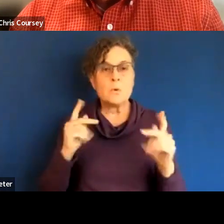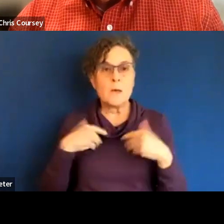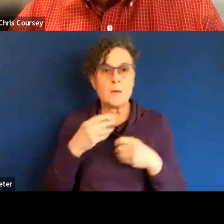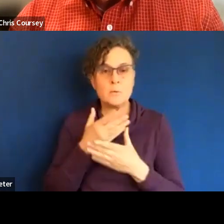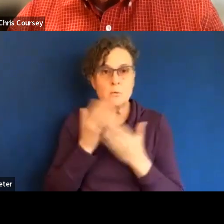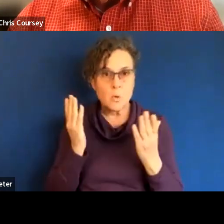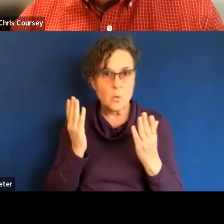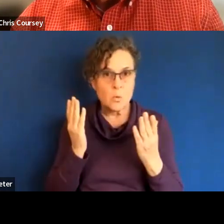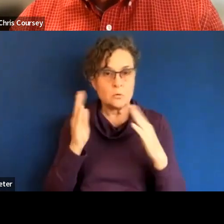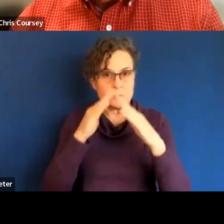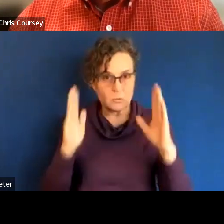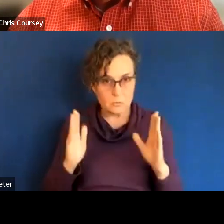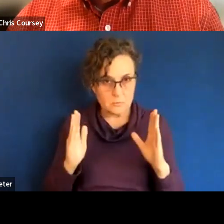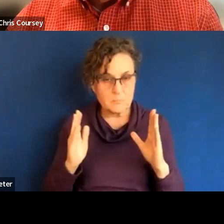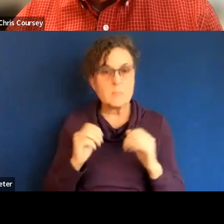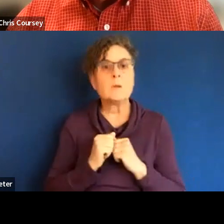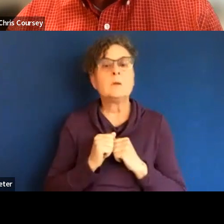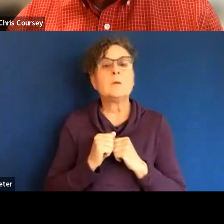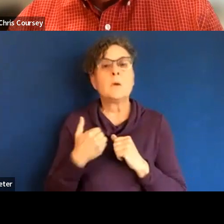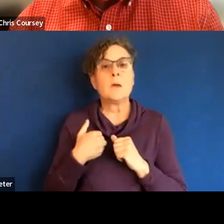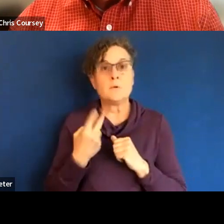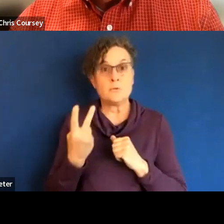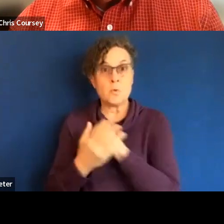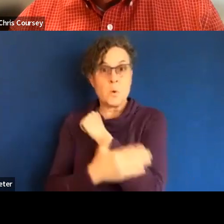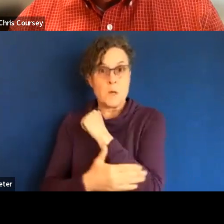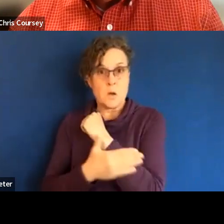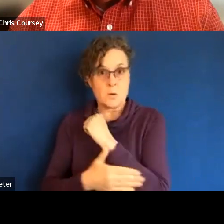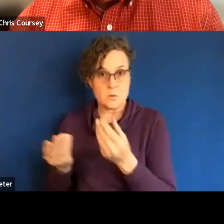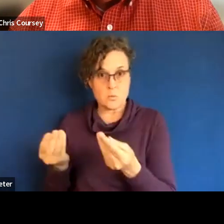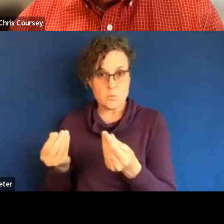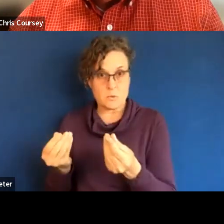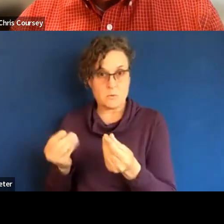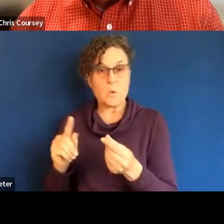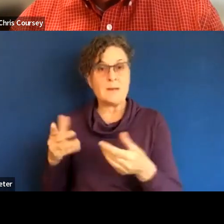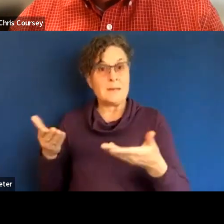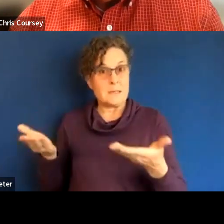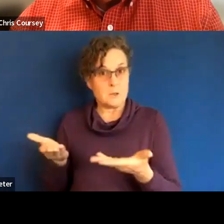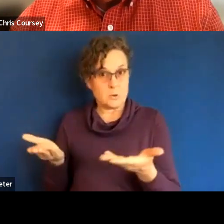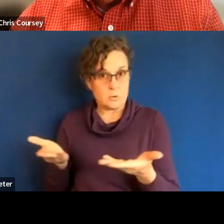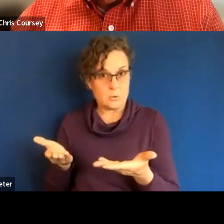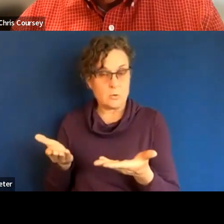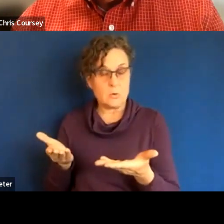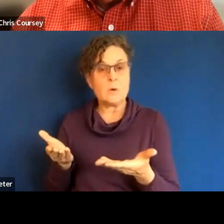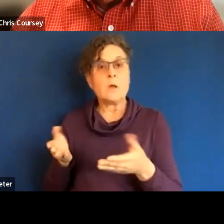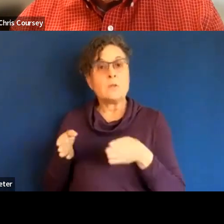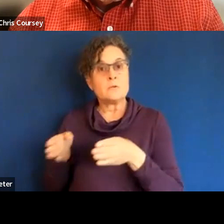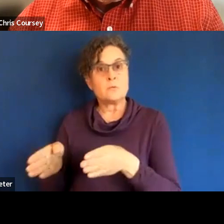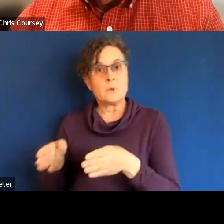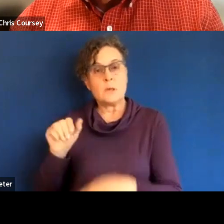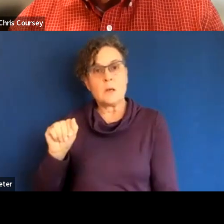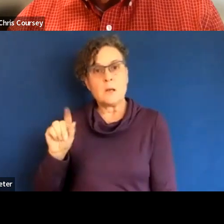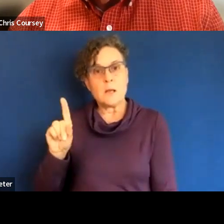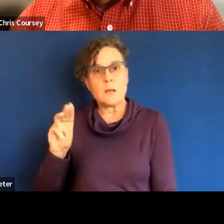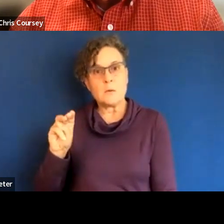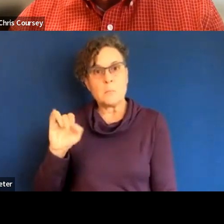two county-owned pieces of property, one on the county campus here at Administration Drive in northern Santa